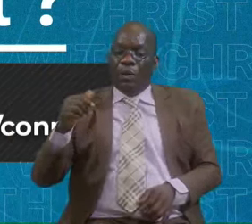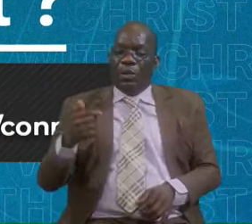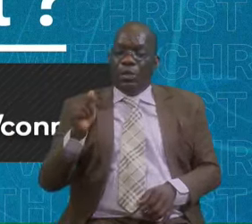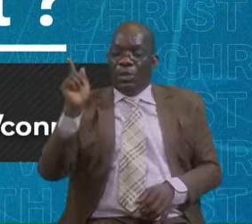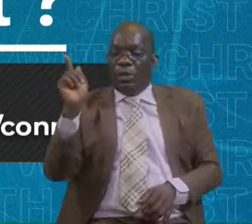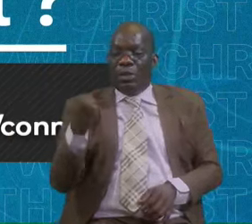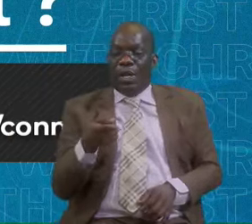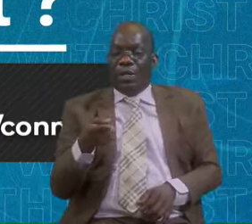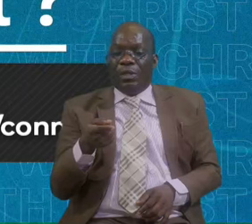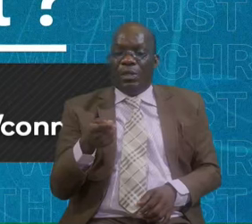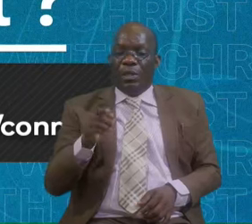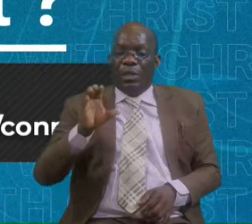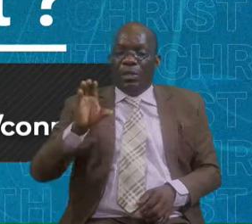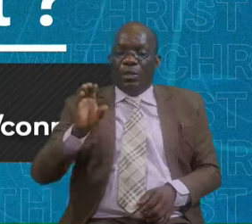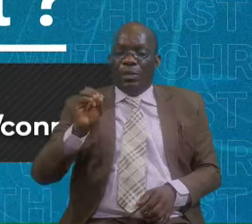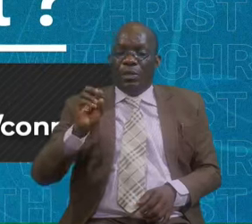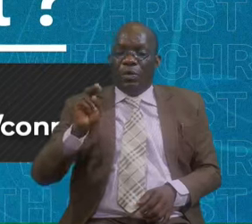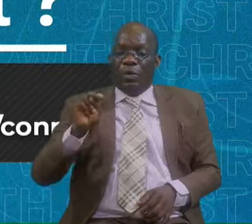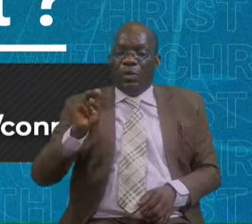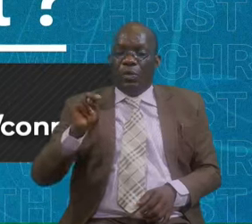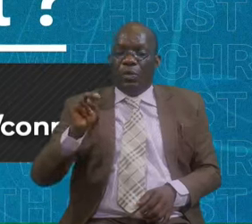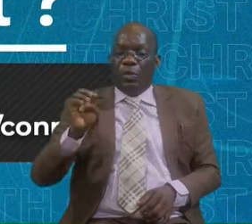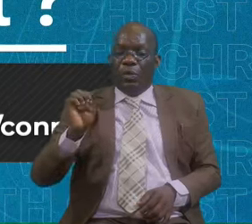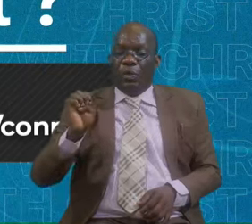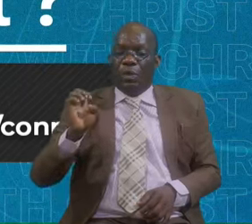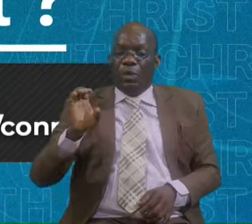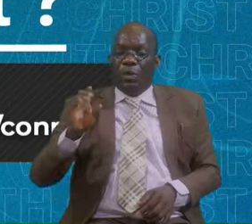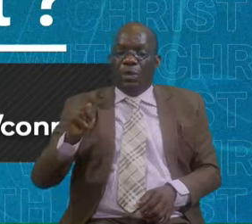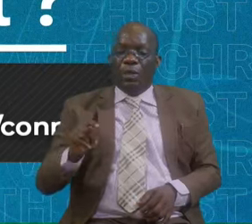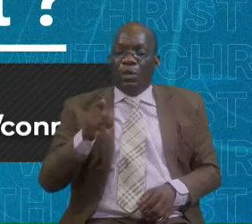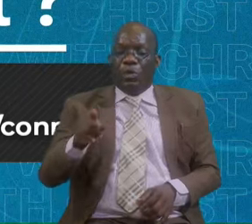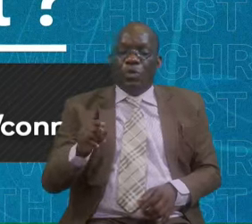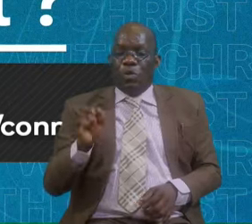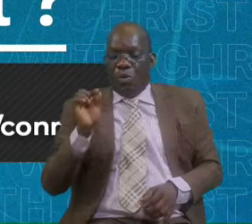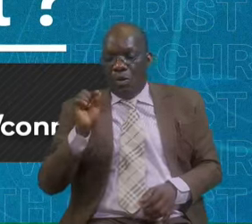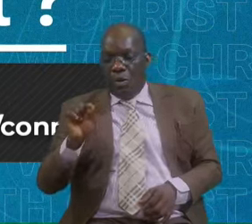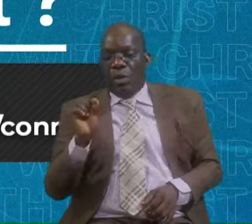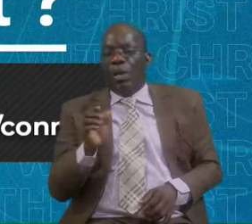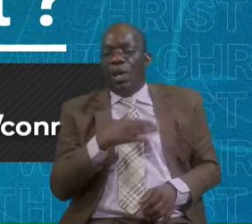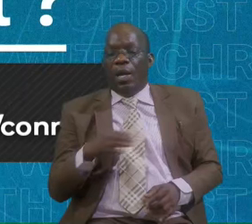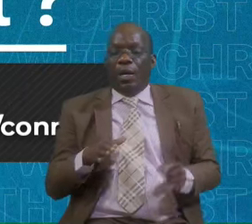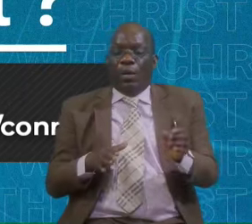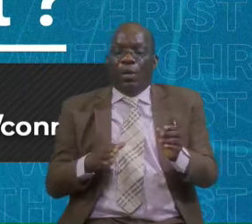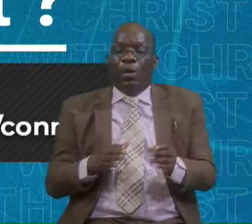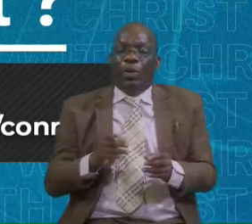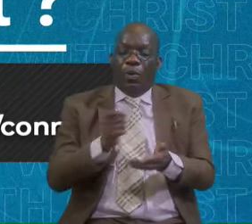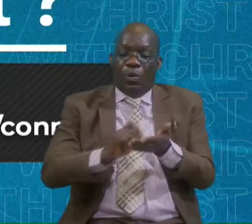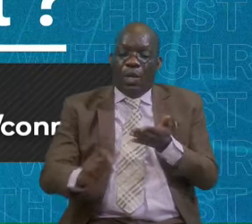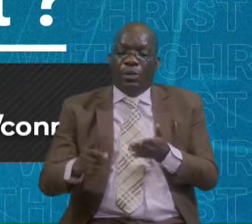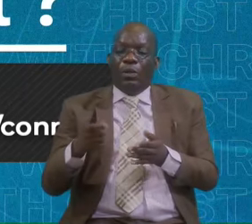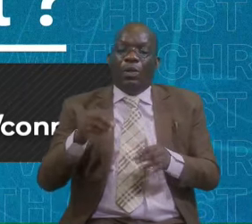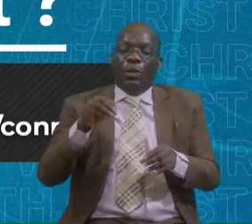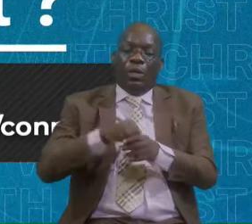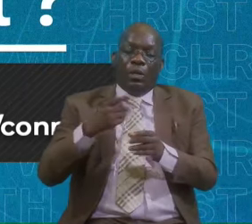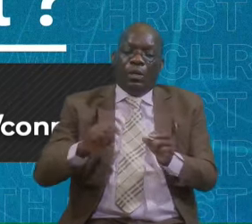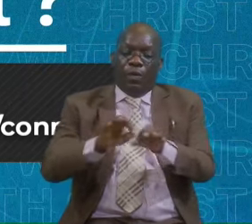It's down there below your player. You click it and fill the form so we can assist